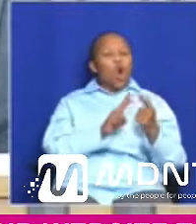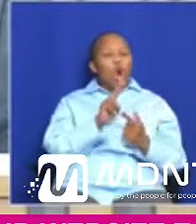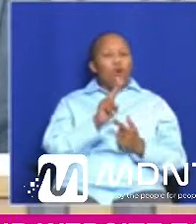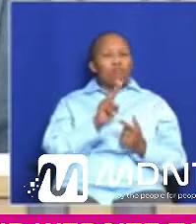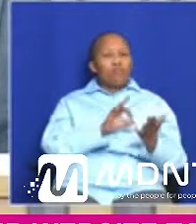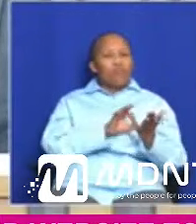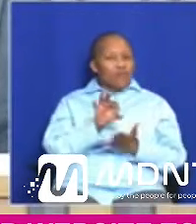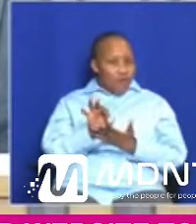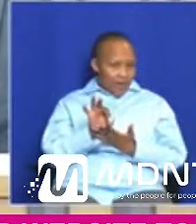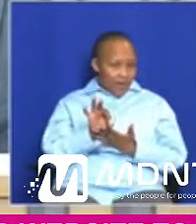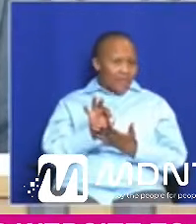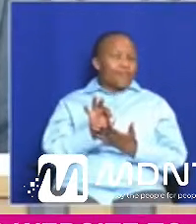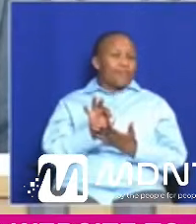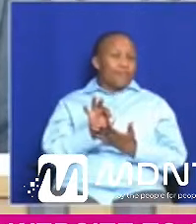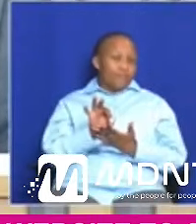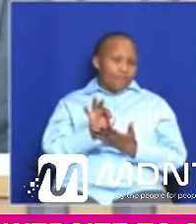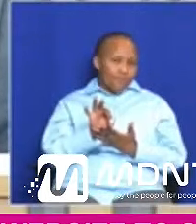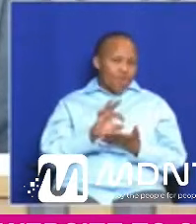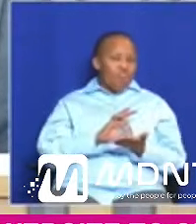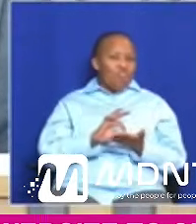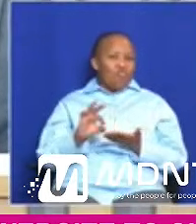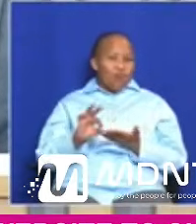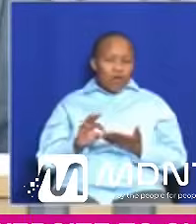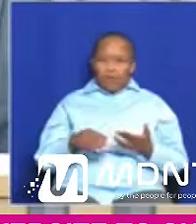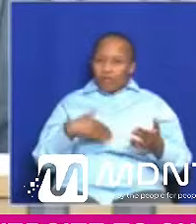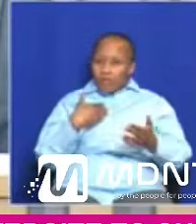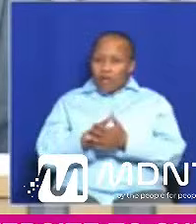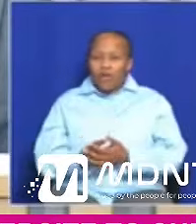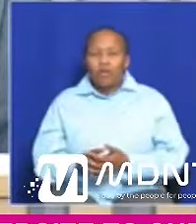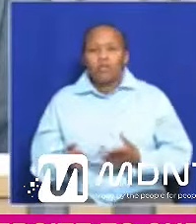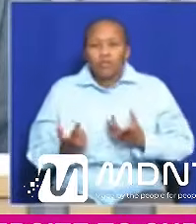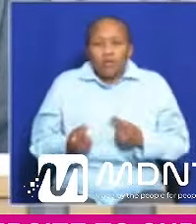potentially infringe your fair trial rights.